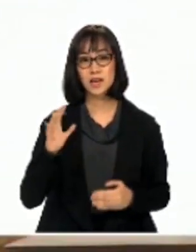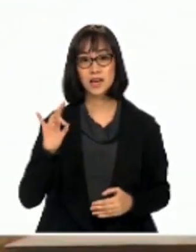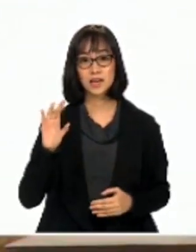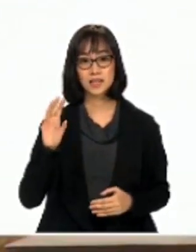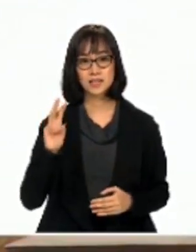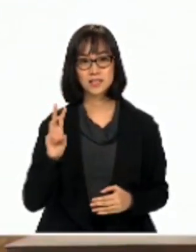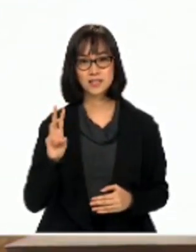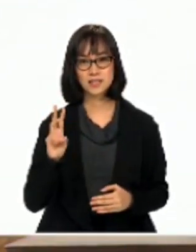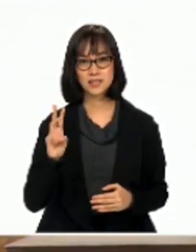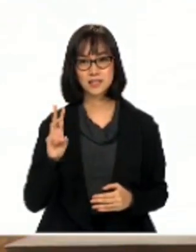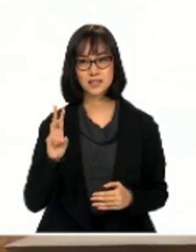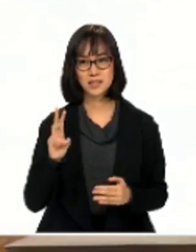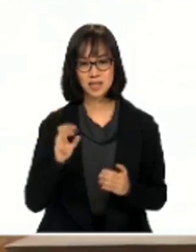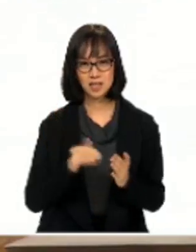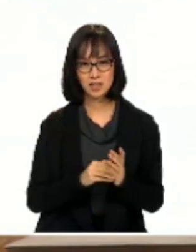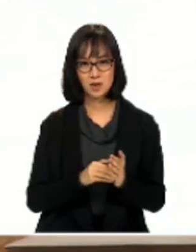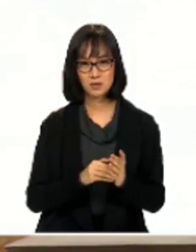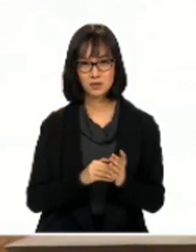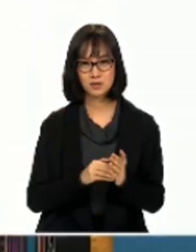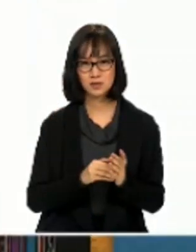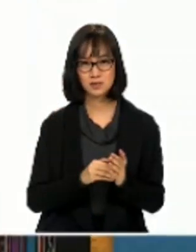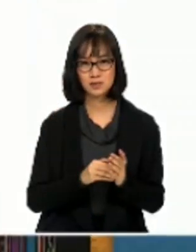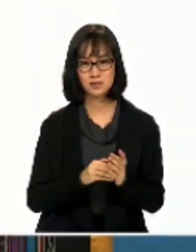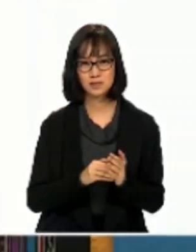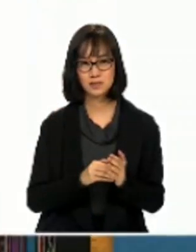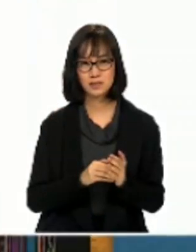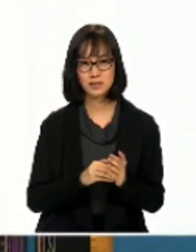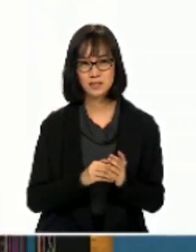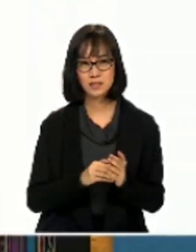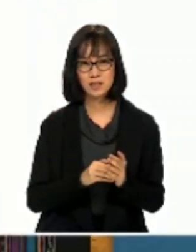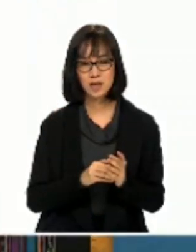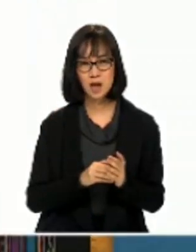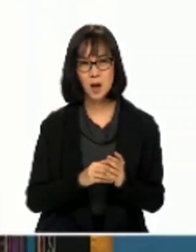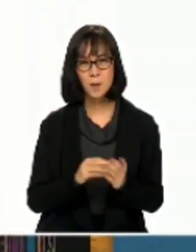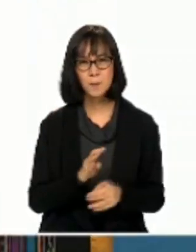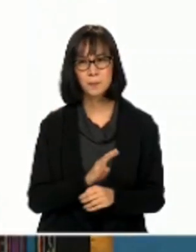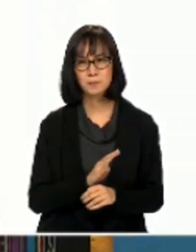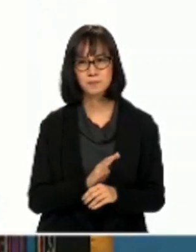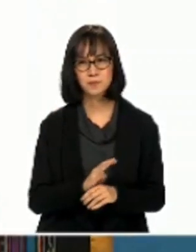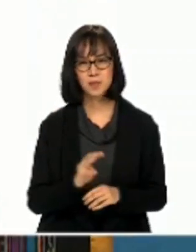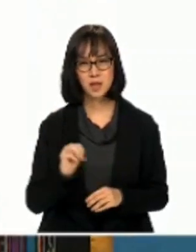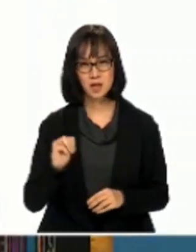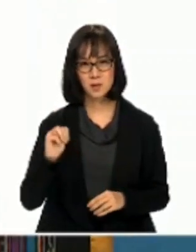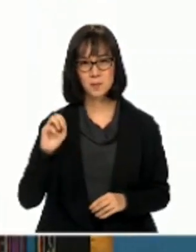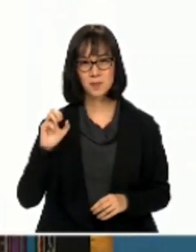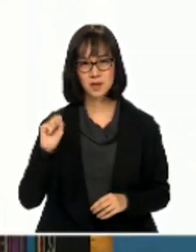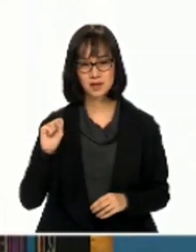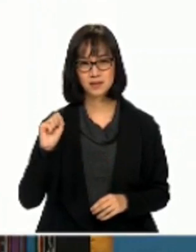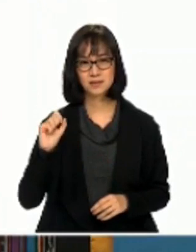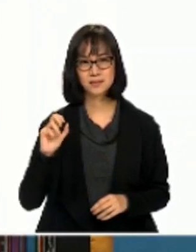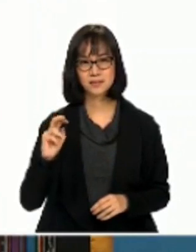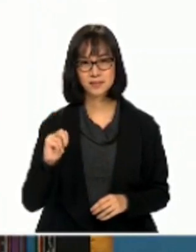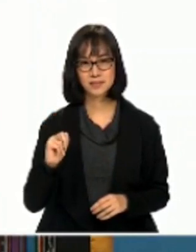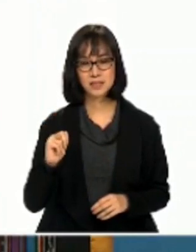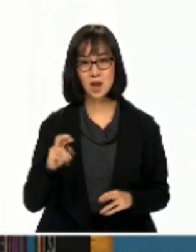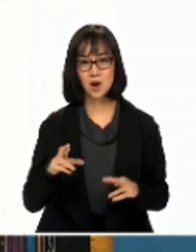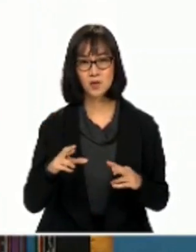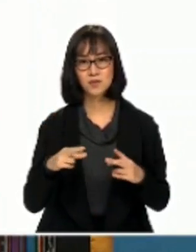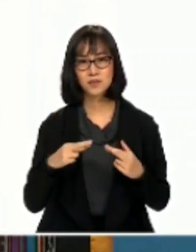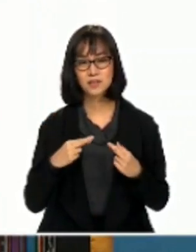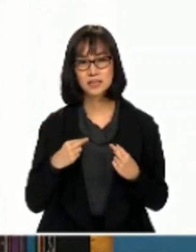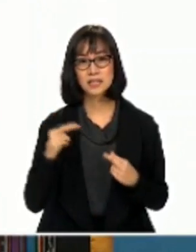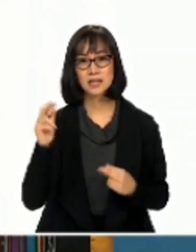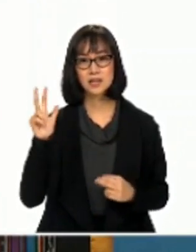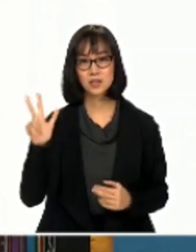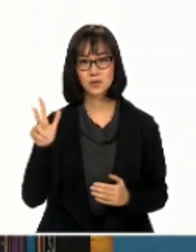86,000 micro, small, and medium enterprises, or the MSMEs, have received over